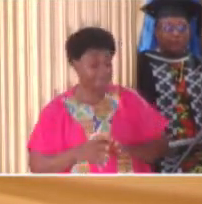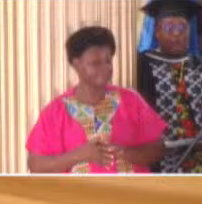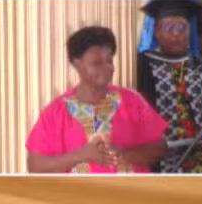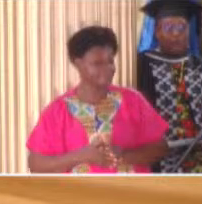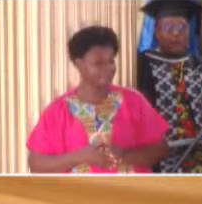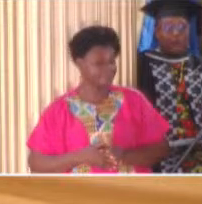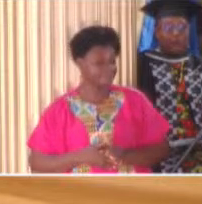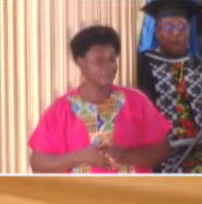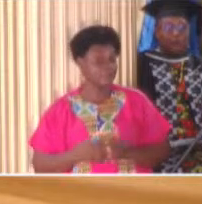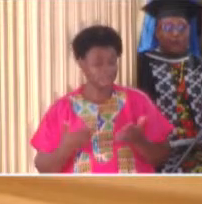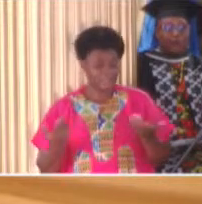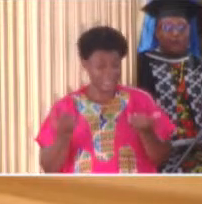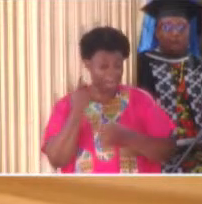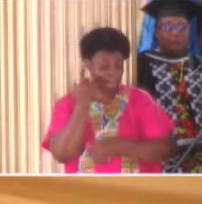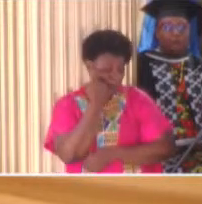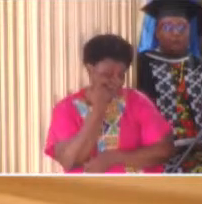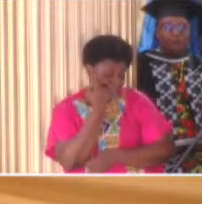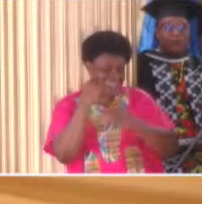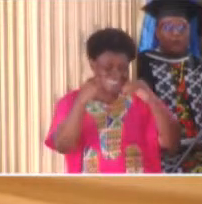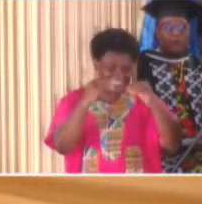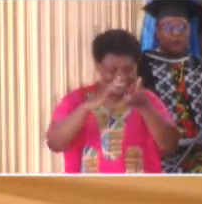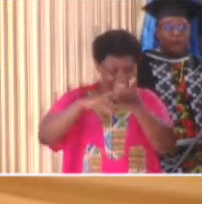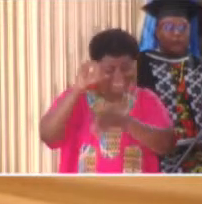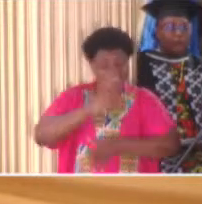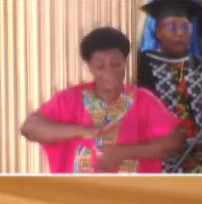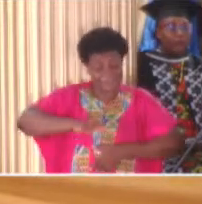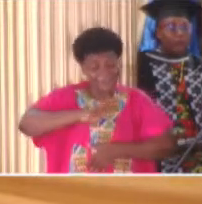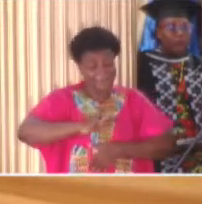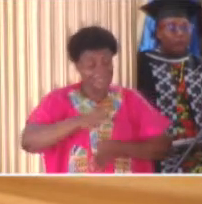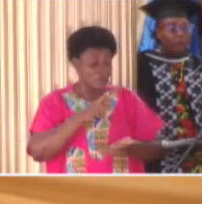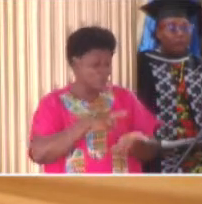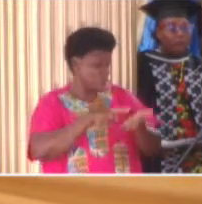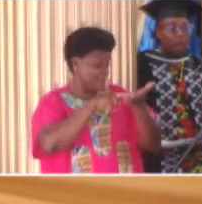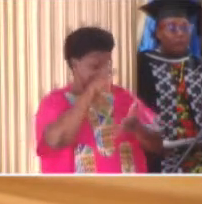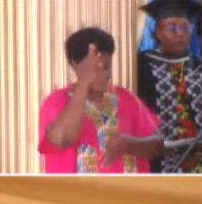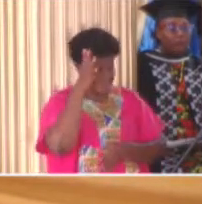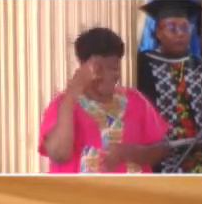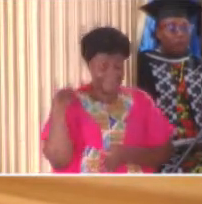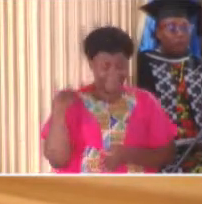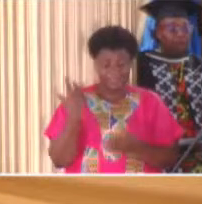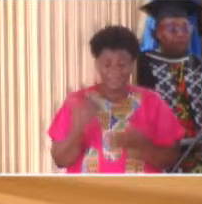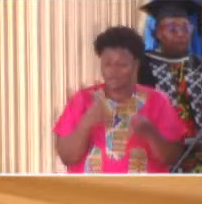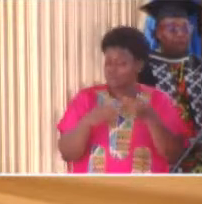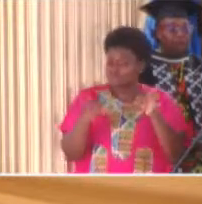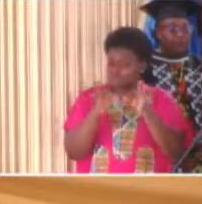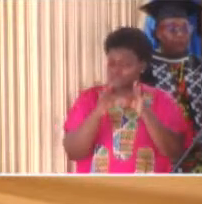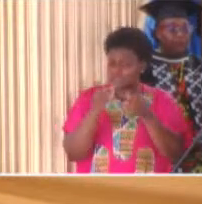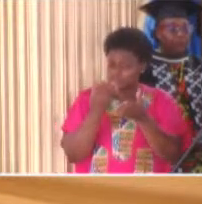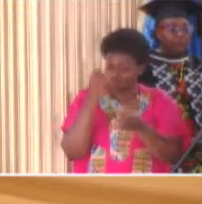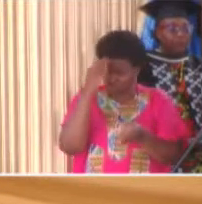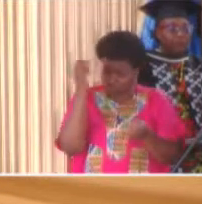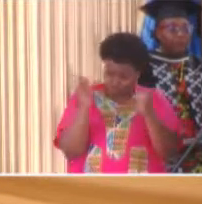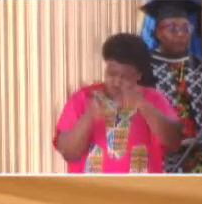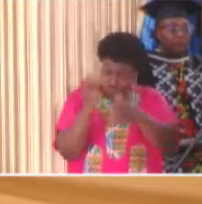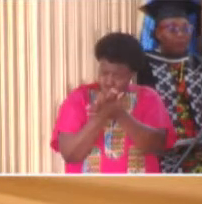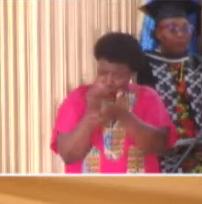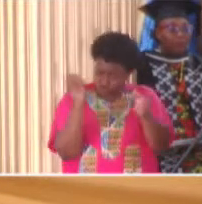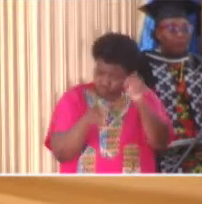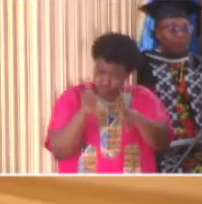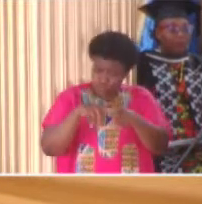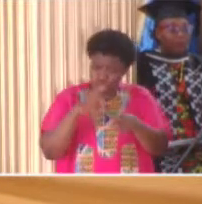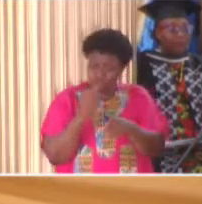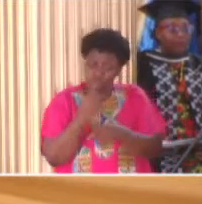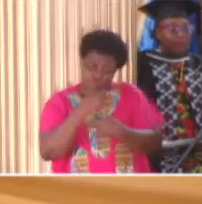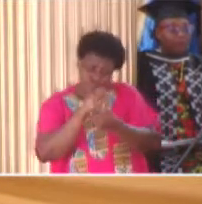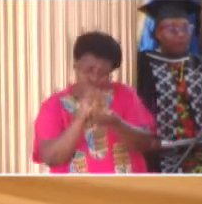Modernizing the teaching and learning environment. Representative of the Chancellor, significant investments have been made in modernizing the teaching